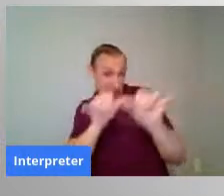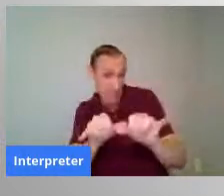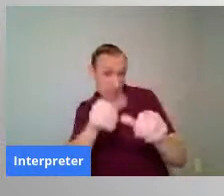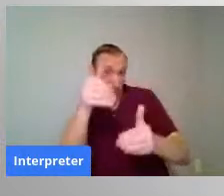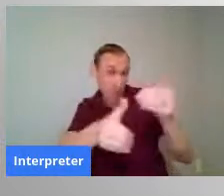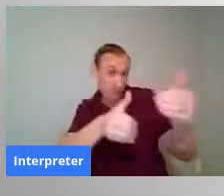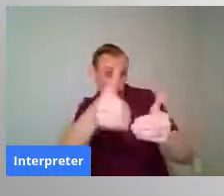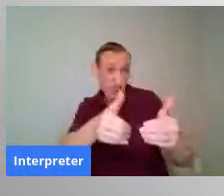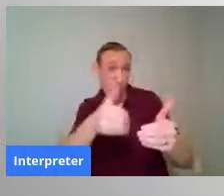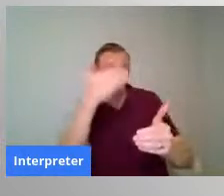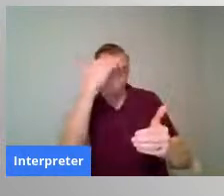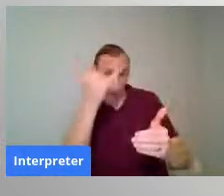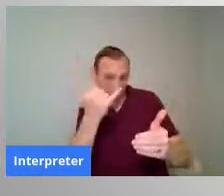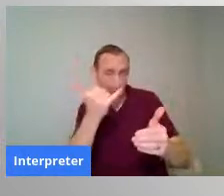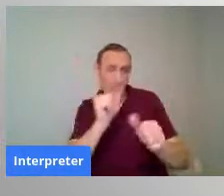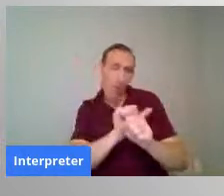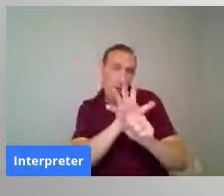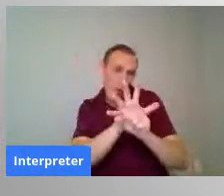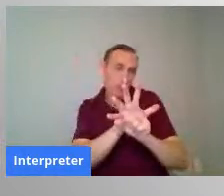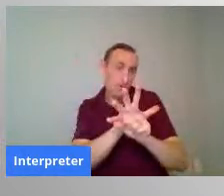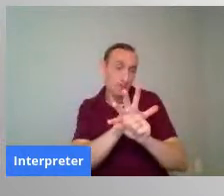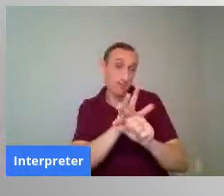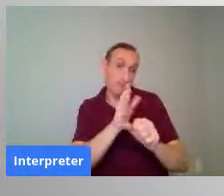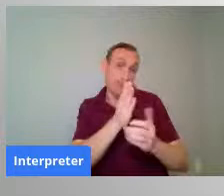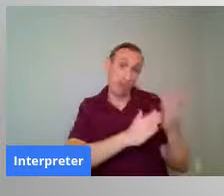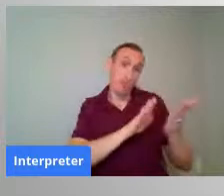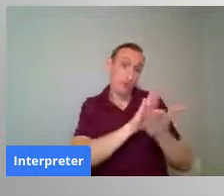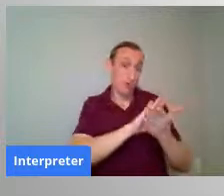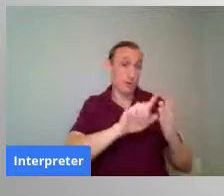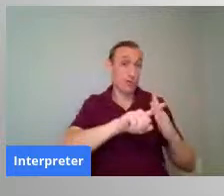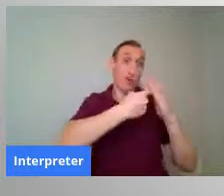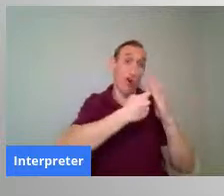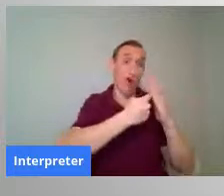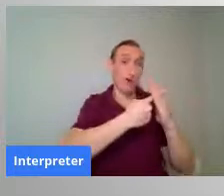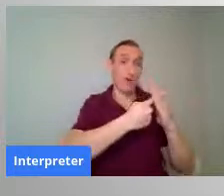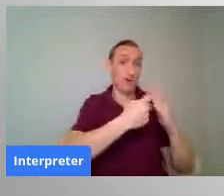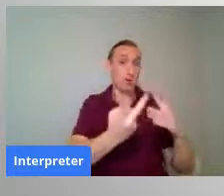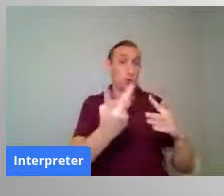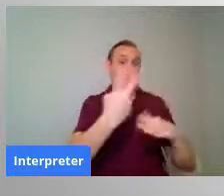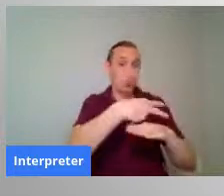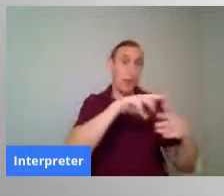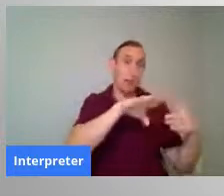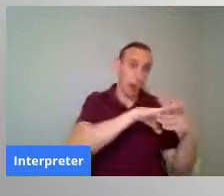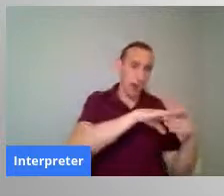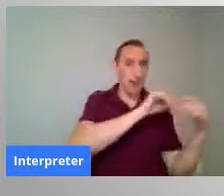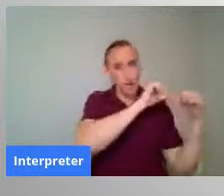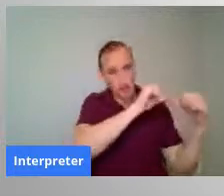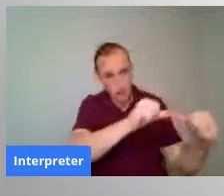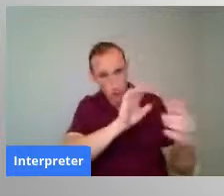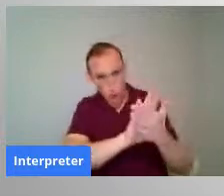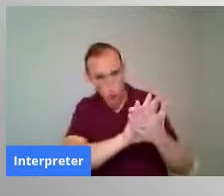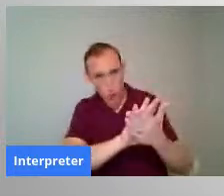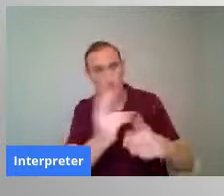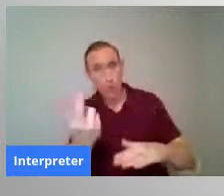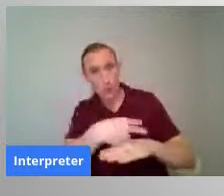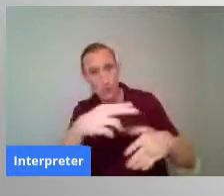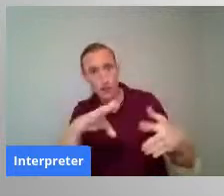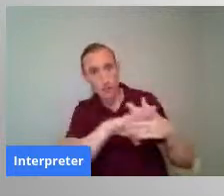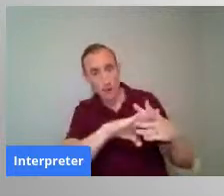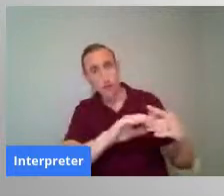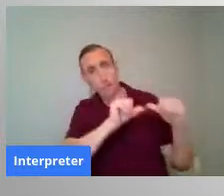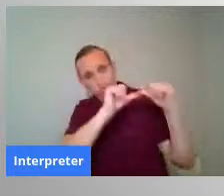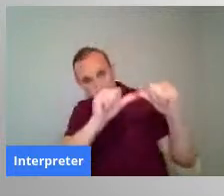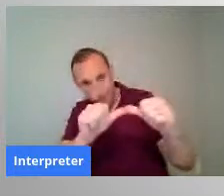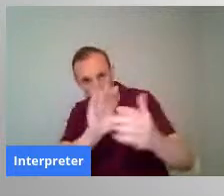I can definitely research that in my department. The research is split on